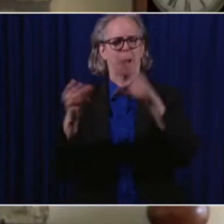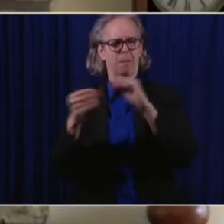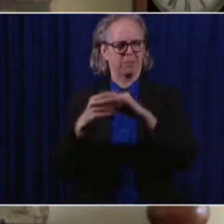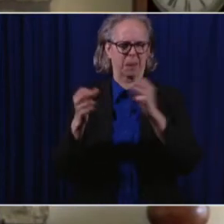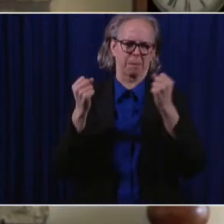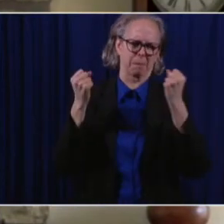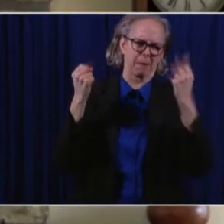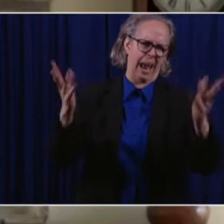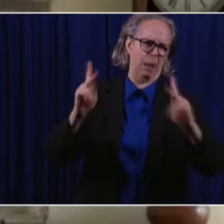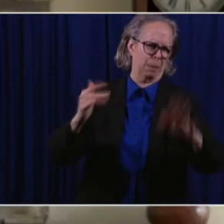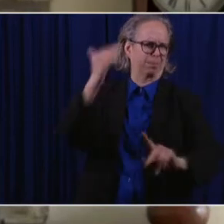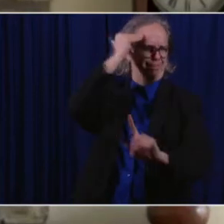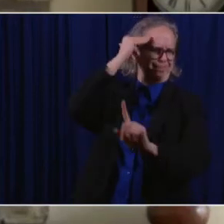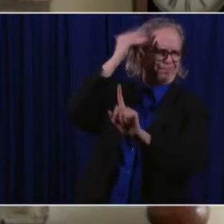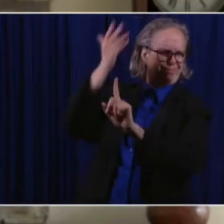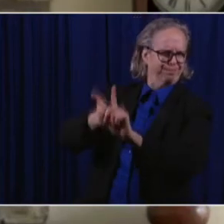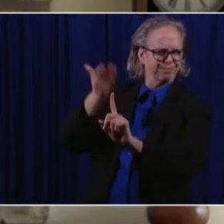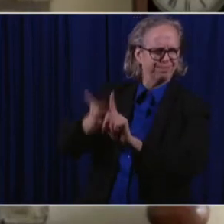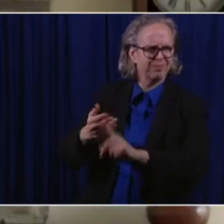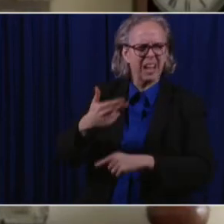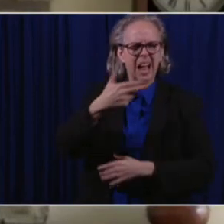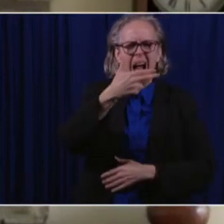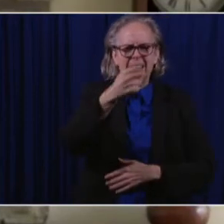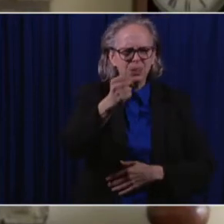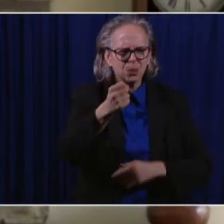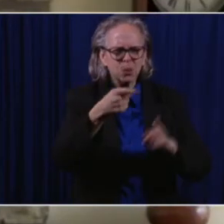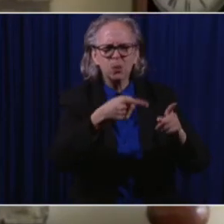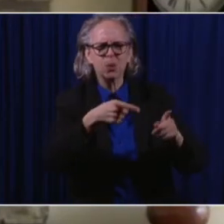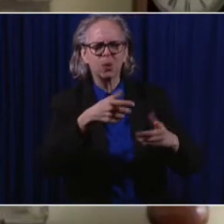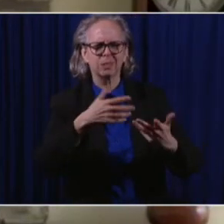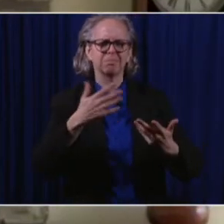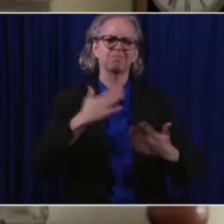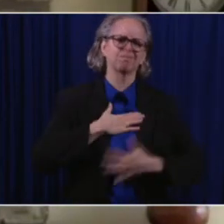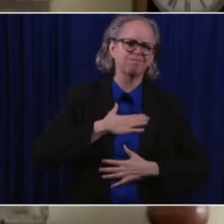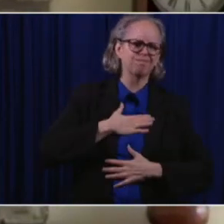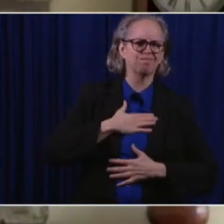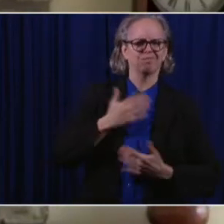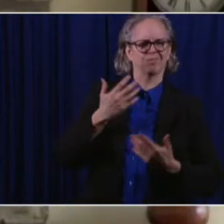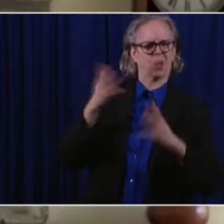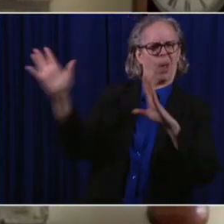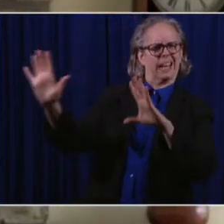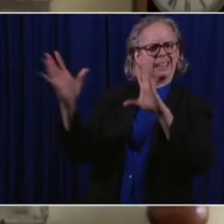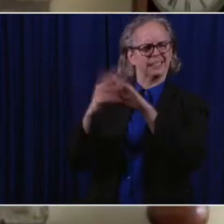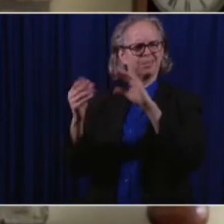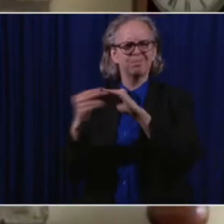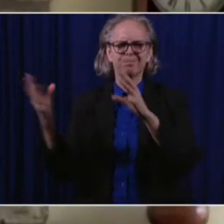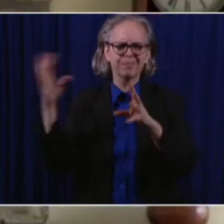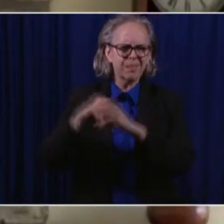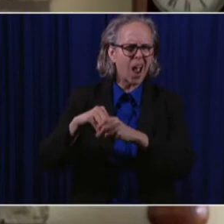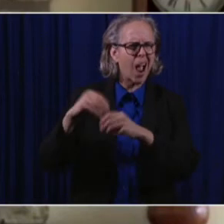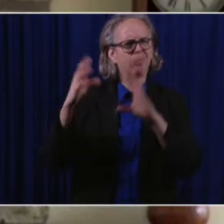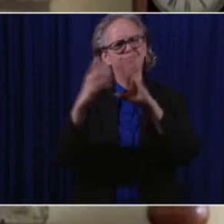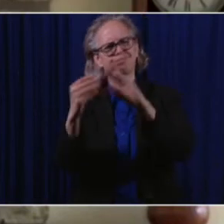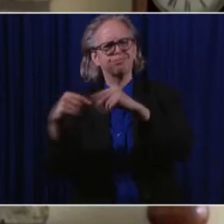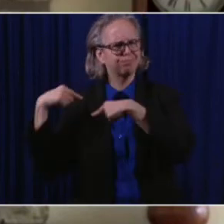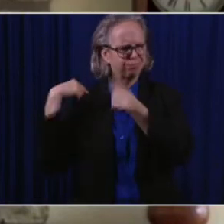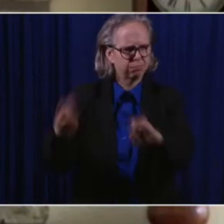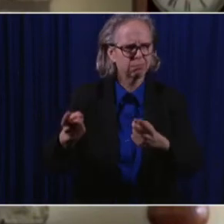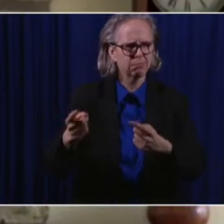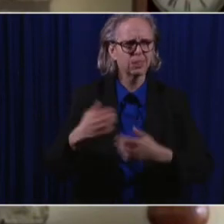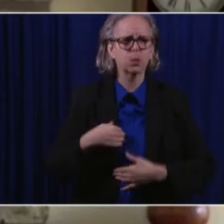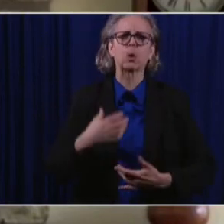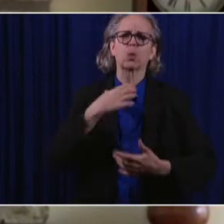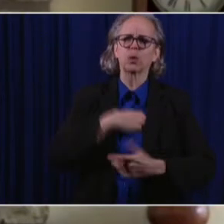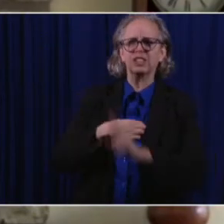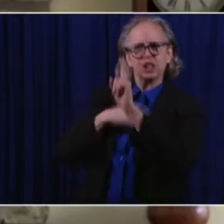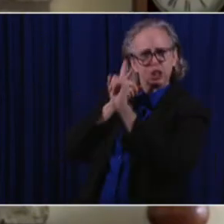athlete who has been thrilled by having Mike Hartzog at their game. So, Mike, we wish you all the best.